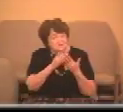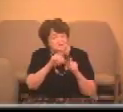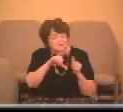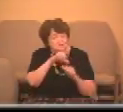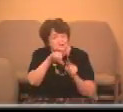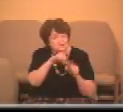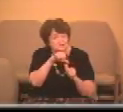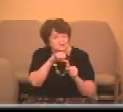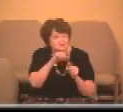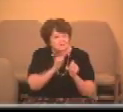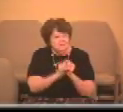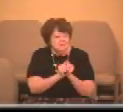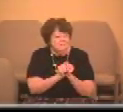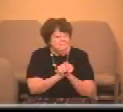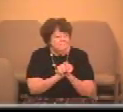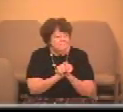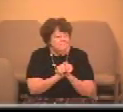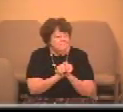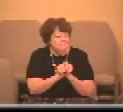Let's pray.